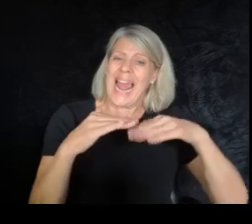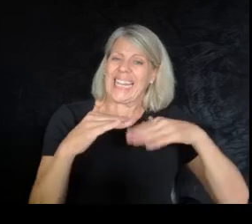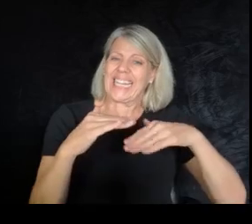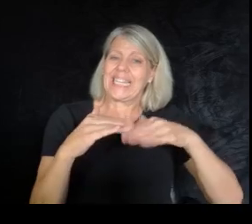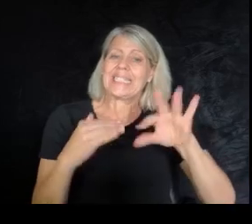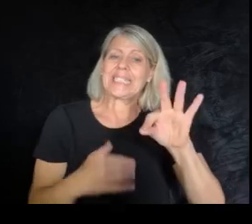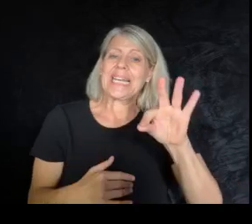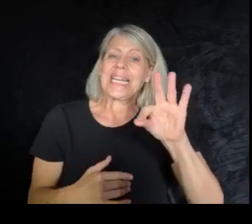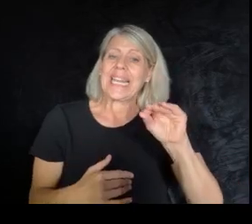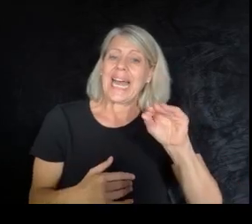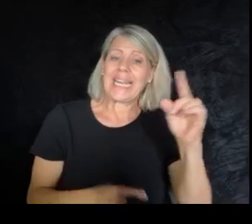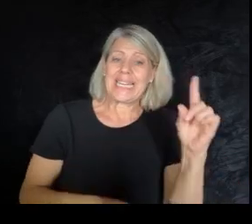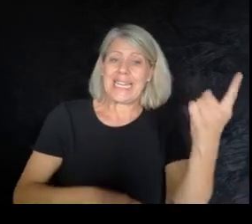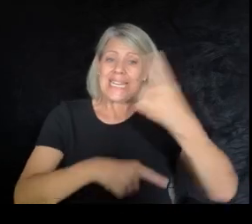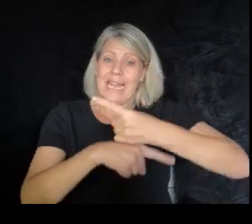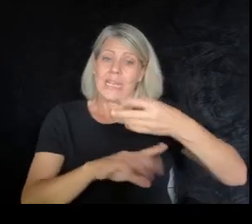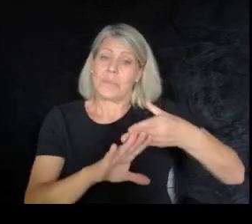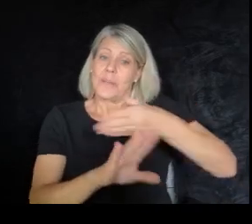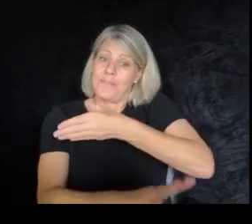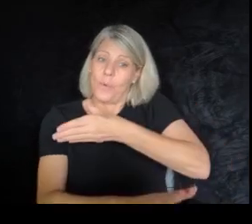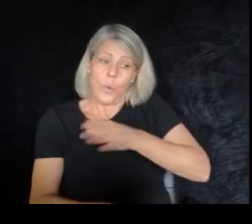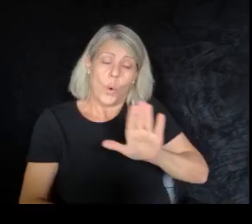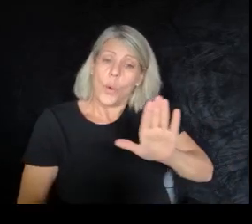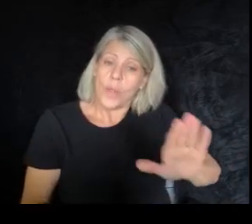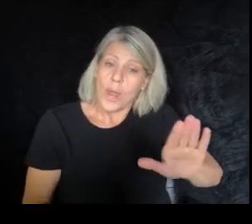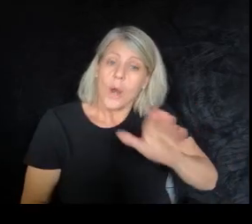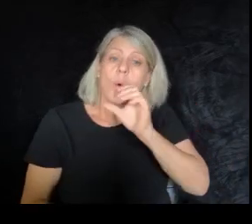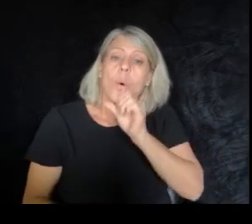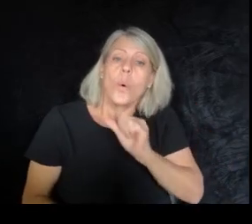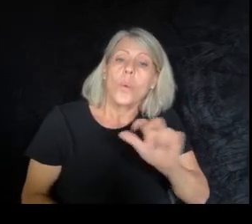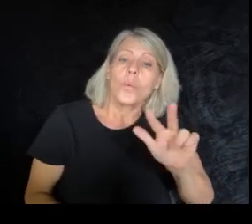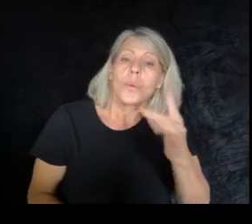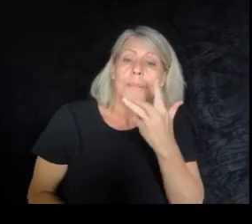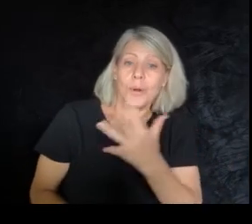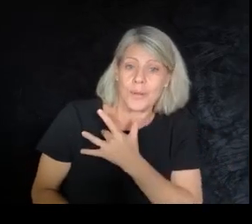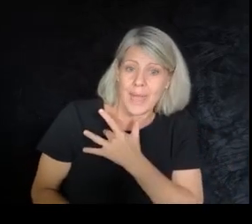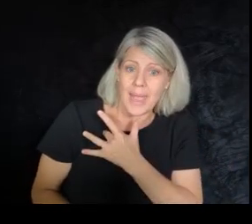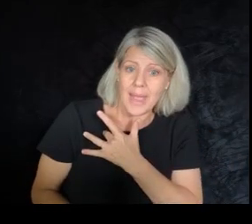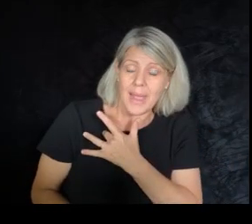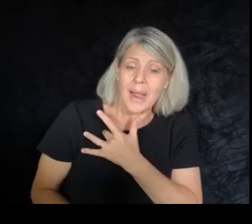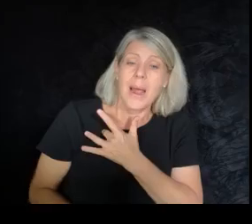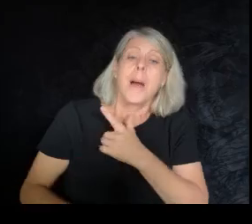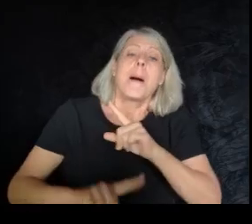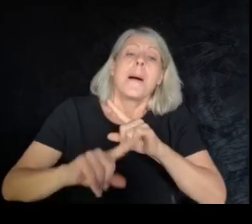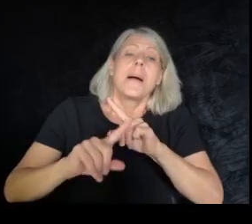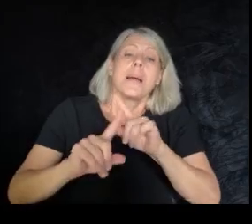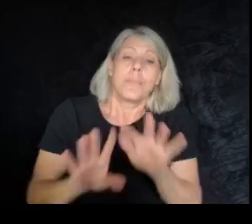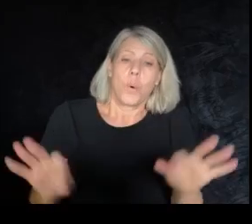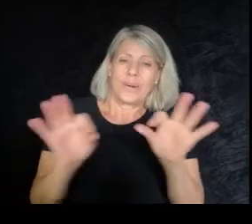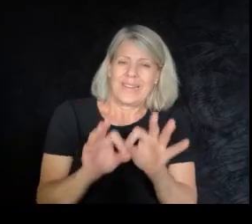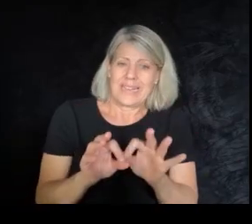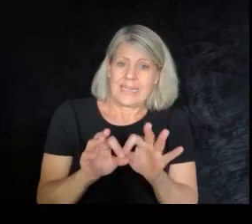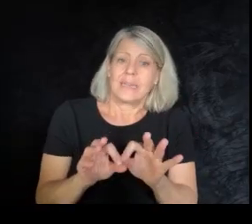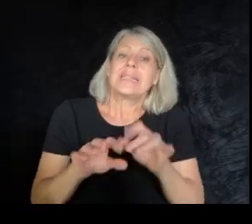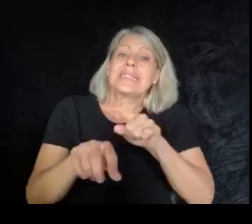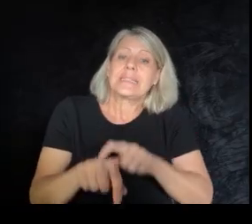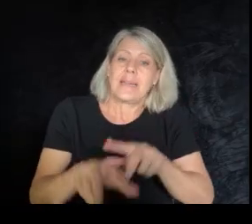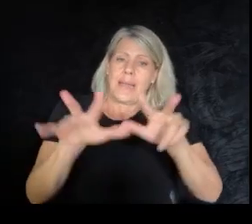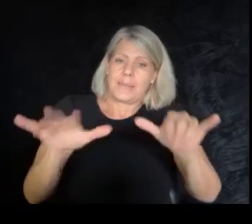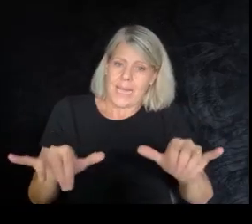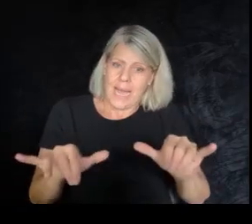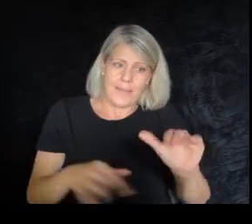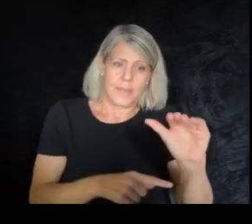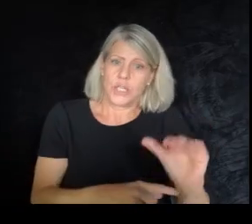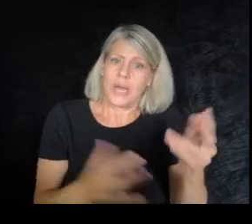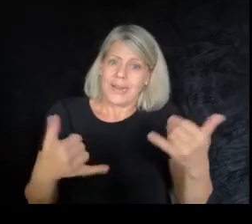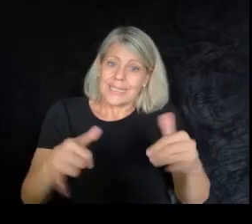days before the third birthday, while the child is still receiving services, then